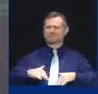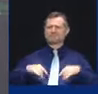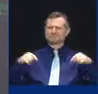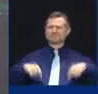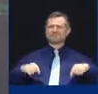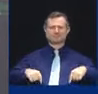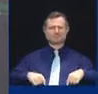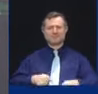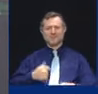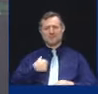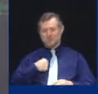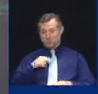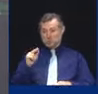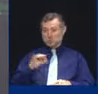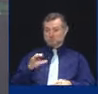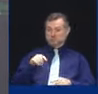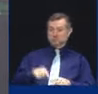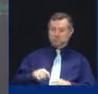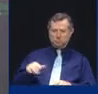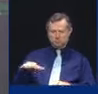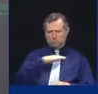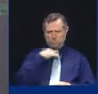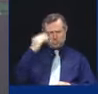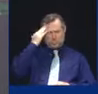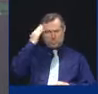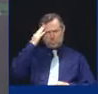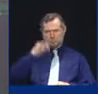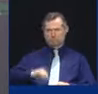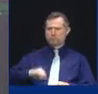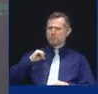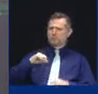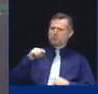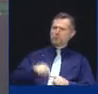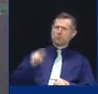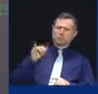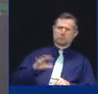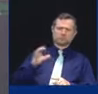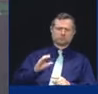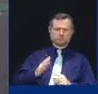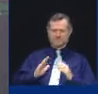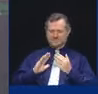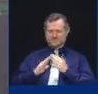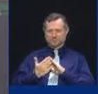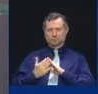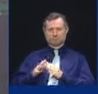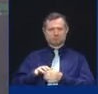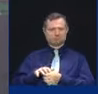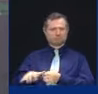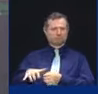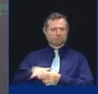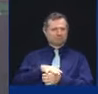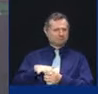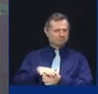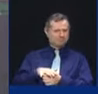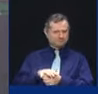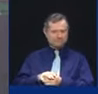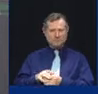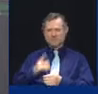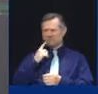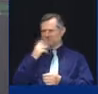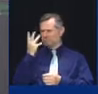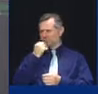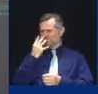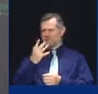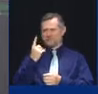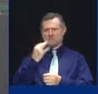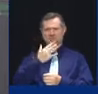City that we're all very proud of, and it's a great urban area, and it's one of the great urban areas on the